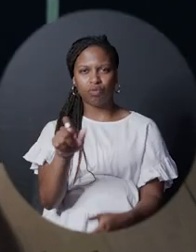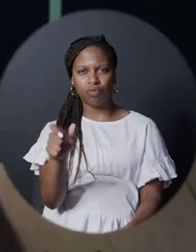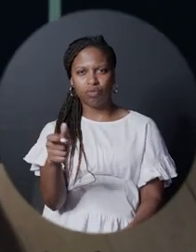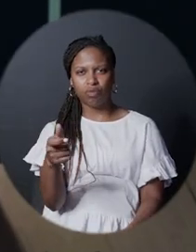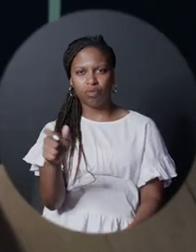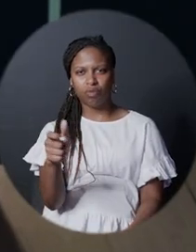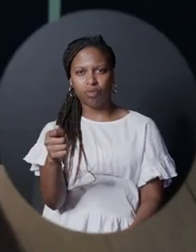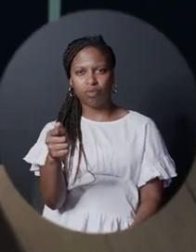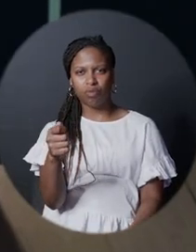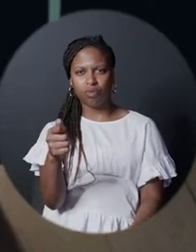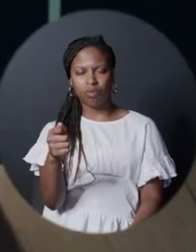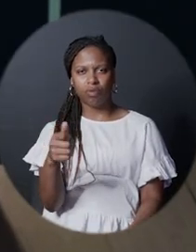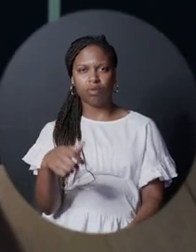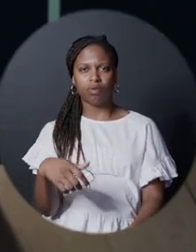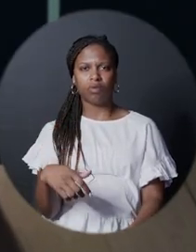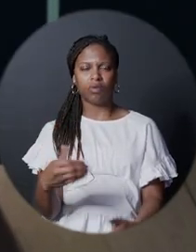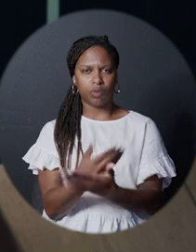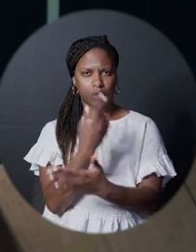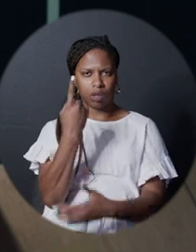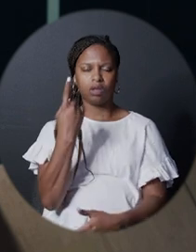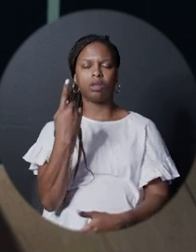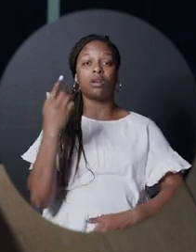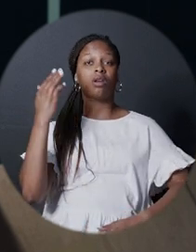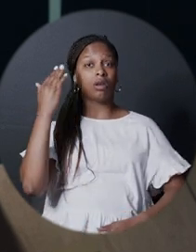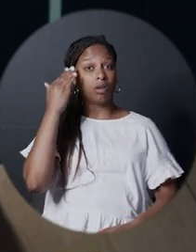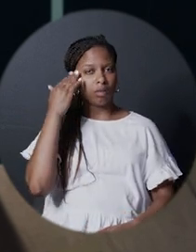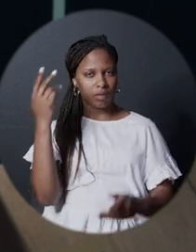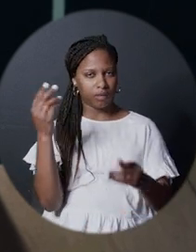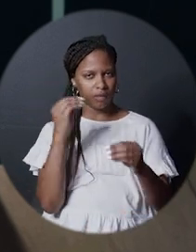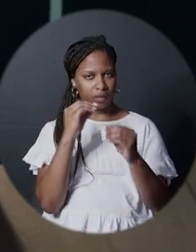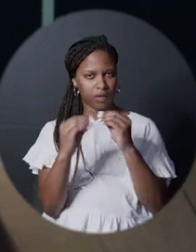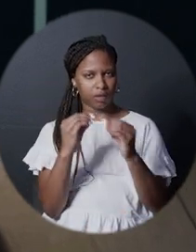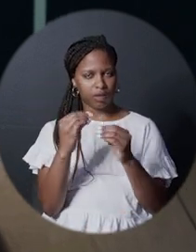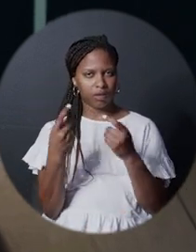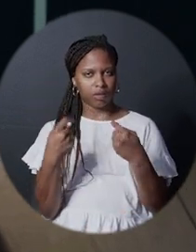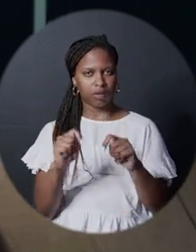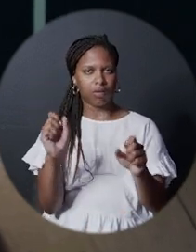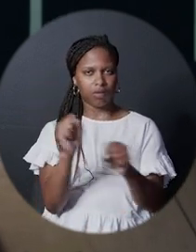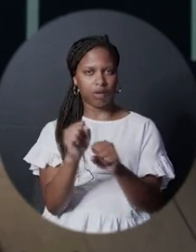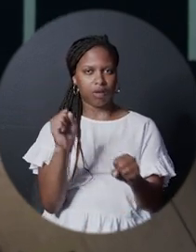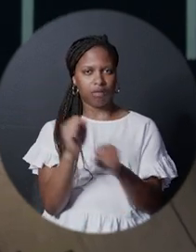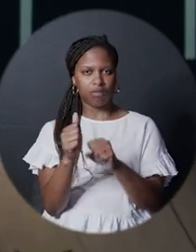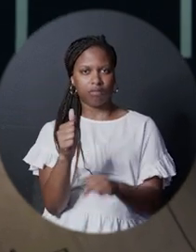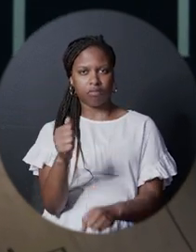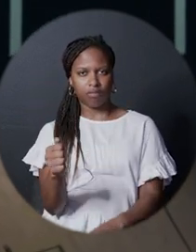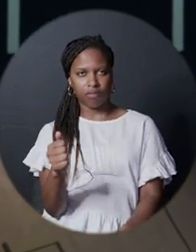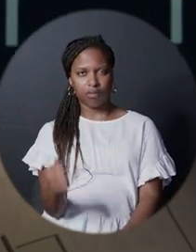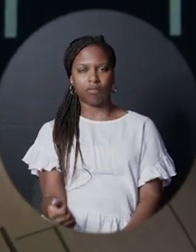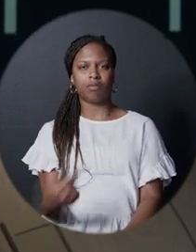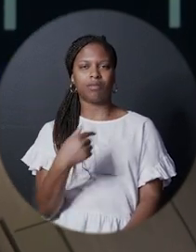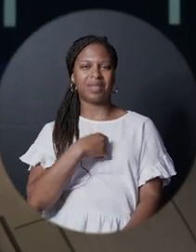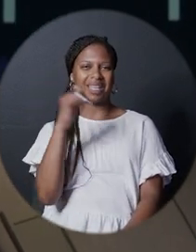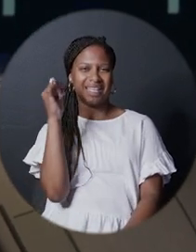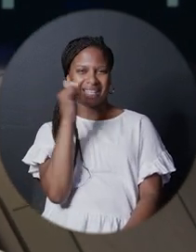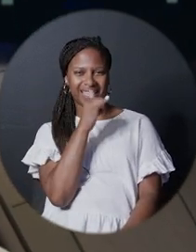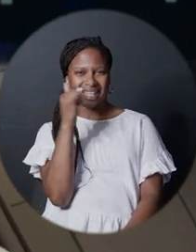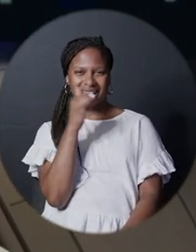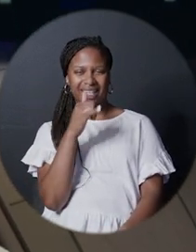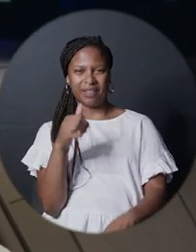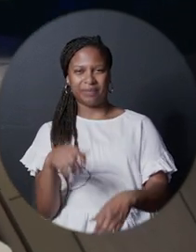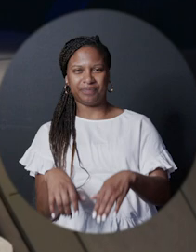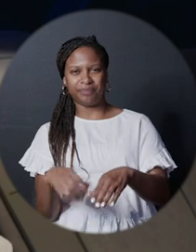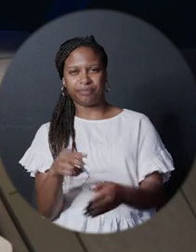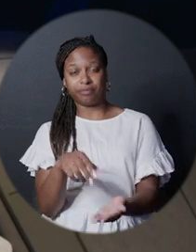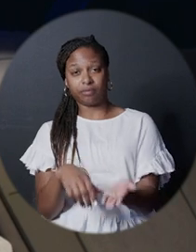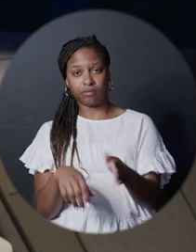You need a new remote control. And here's the thing. Now, you know when you're trying to fix something, you know when you're trying to work something, you keep pushing it. So here I am